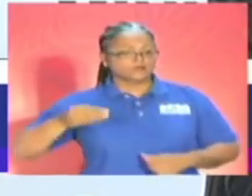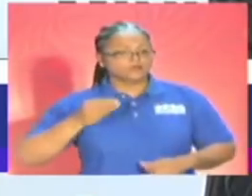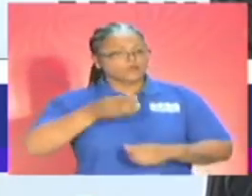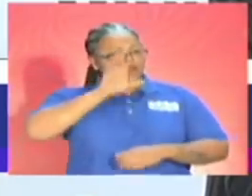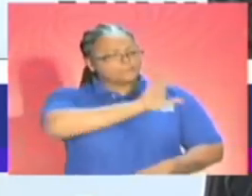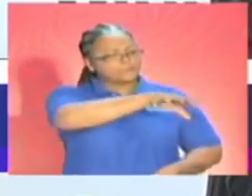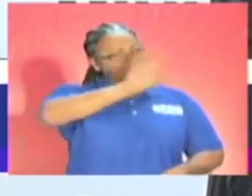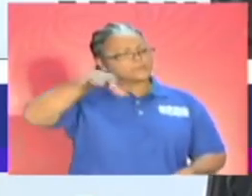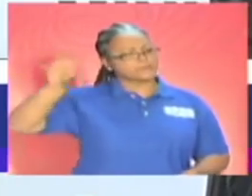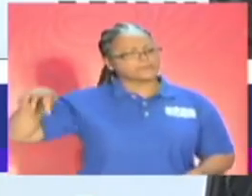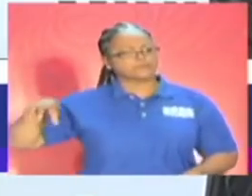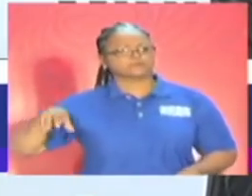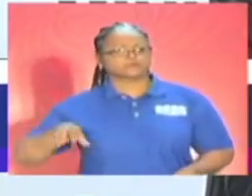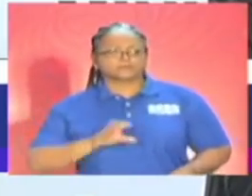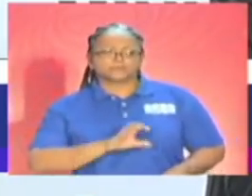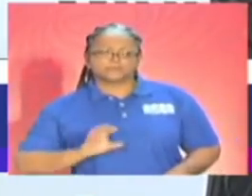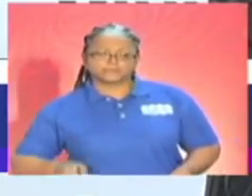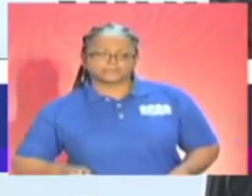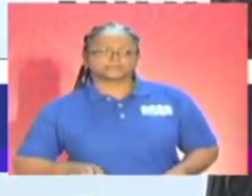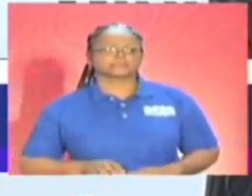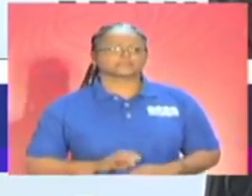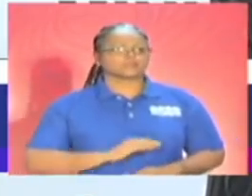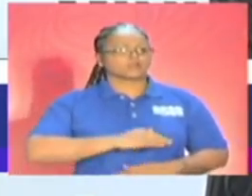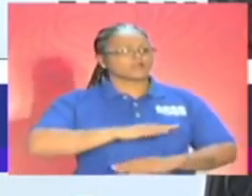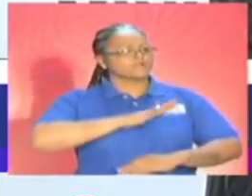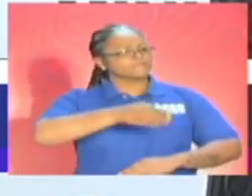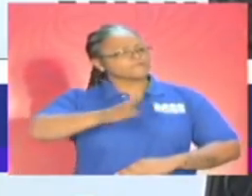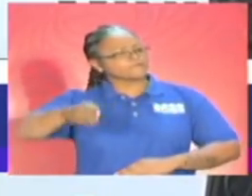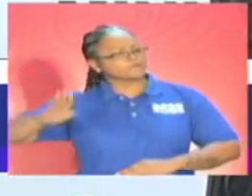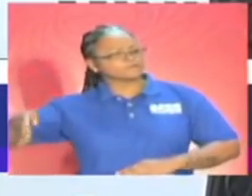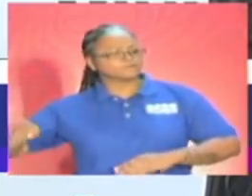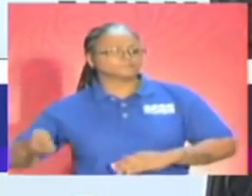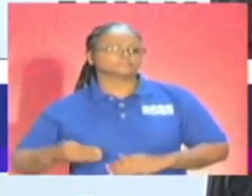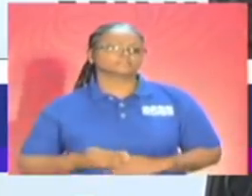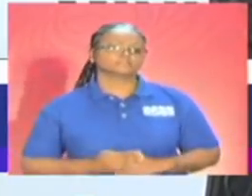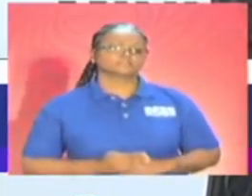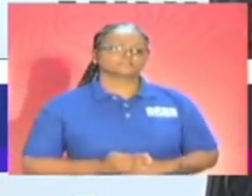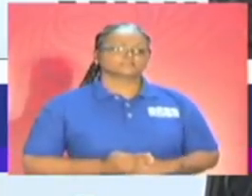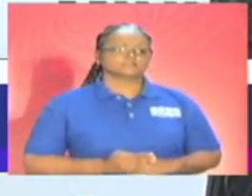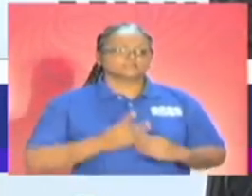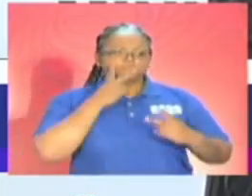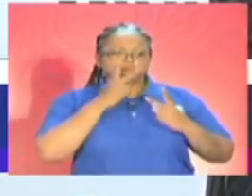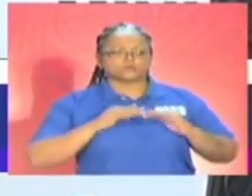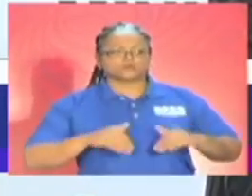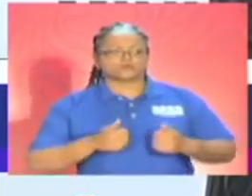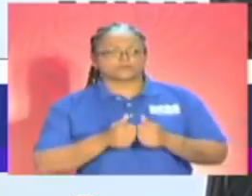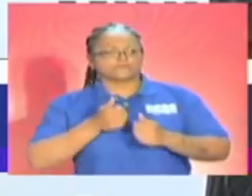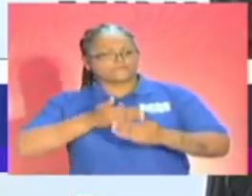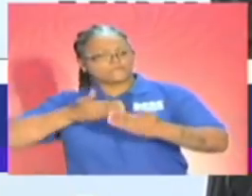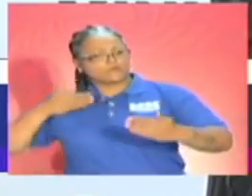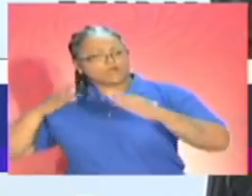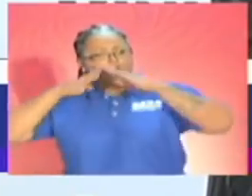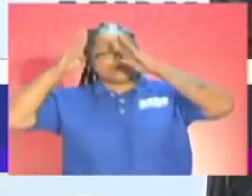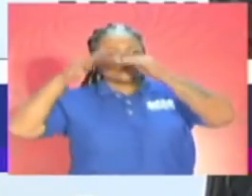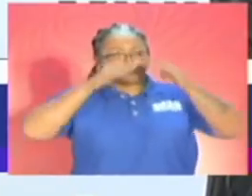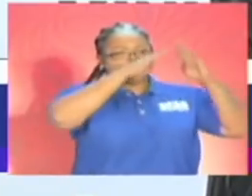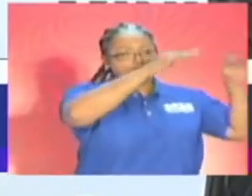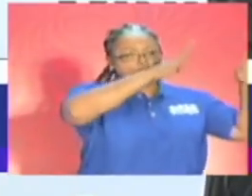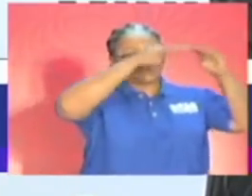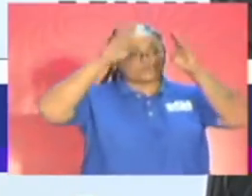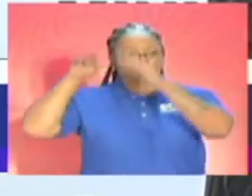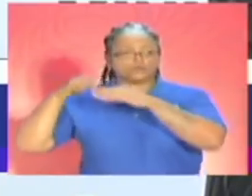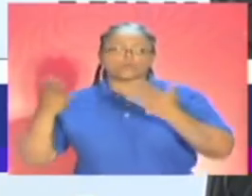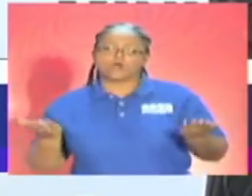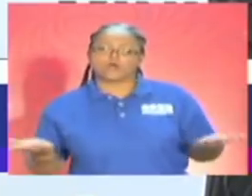River Mayaro, what is required in those particular areas. It depends on how far away the houses are, for example. A lot of different